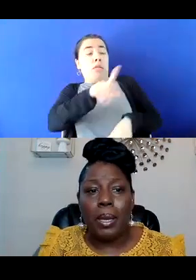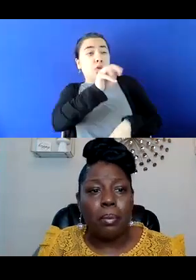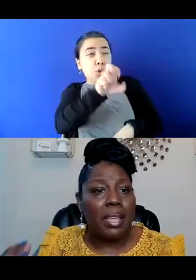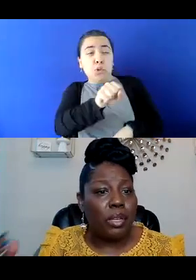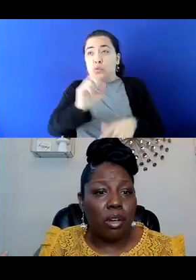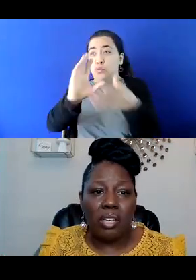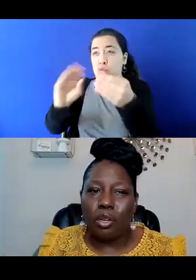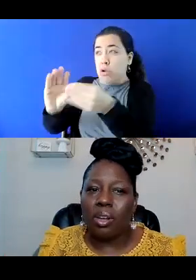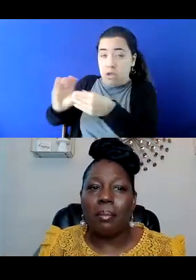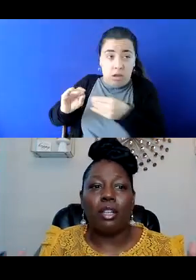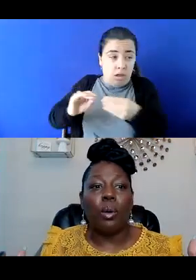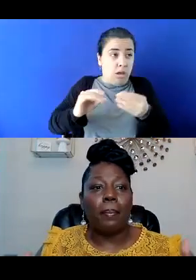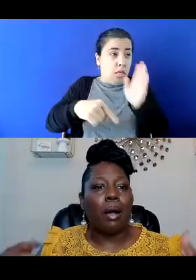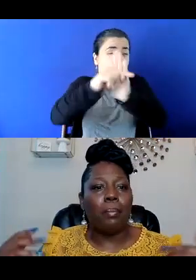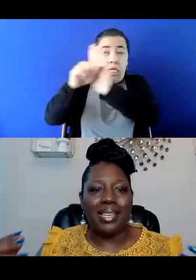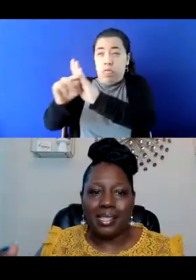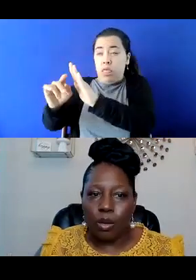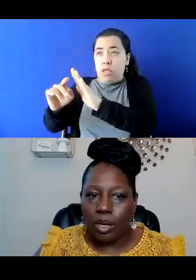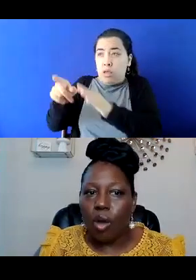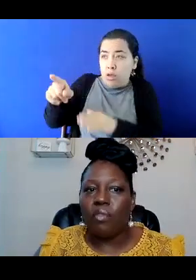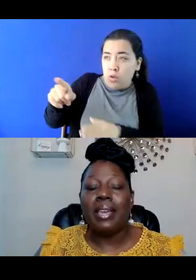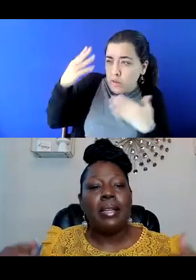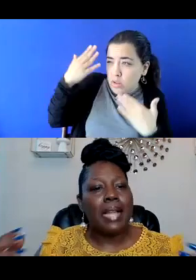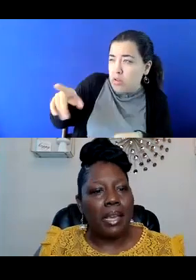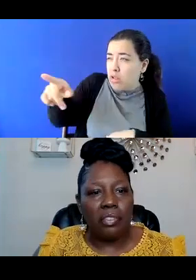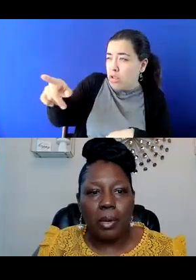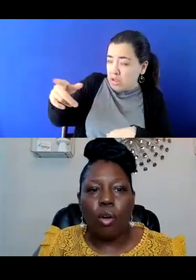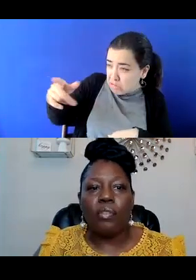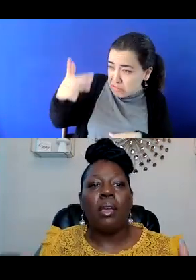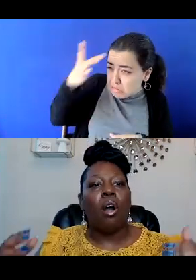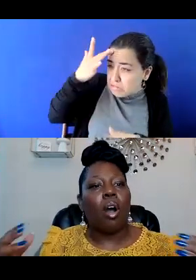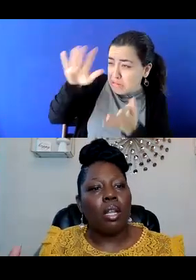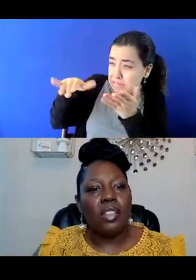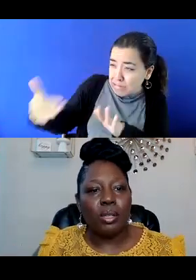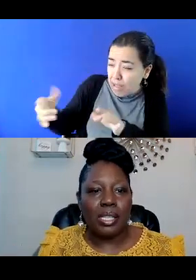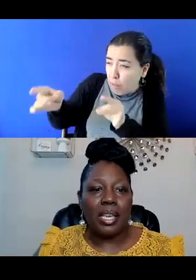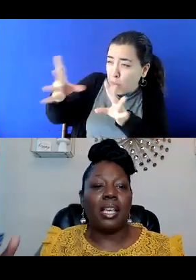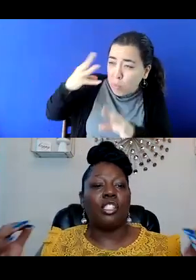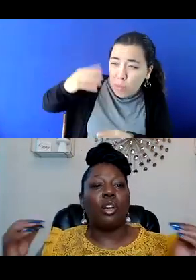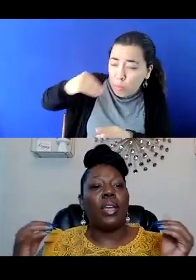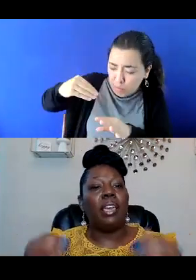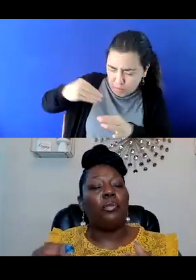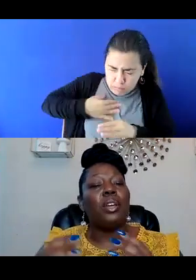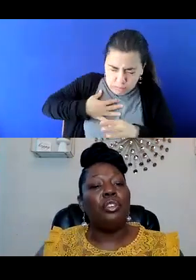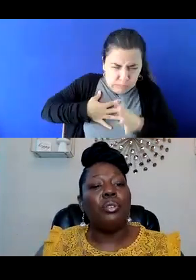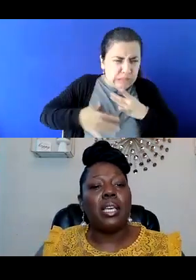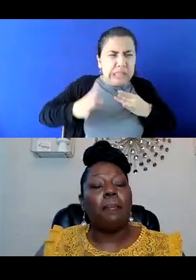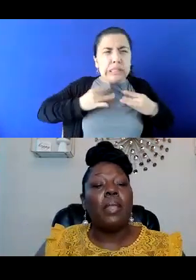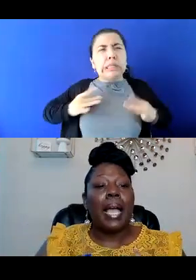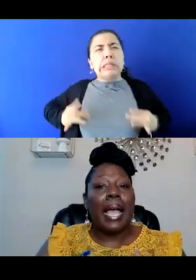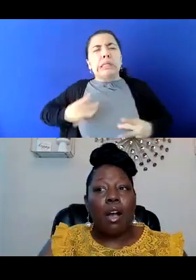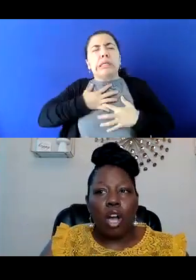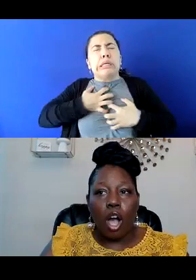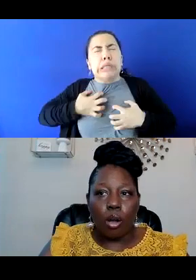about people that we don't even know about being sick with COVID, dying from COVID. all of those things. And so if we're